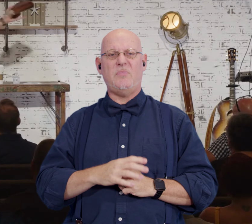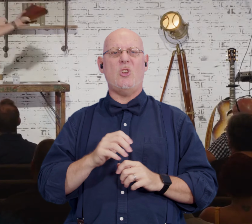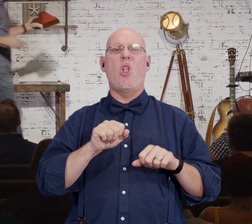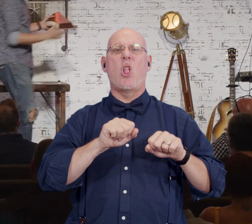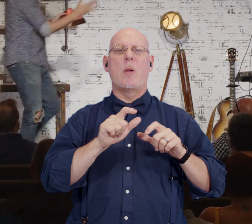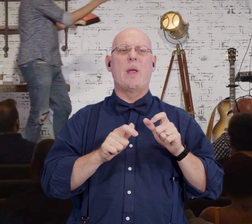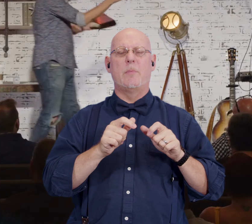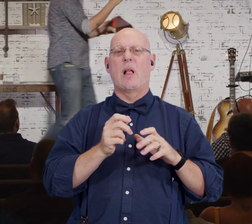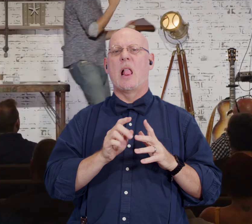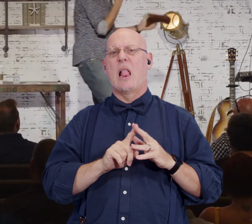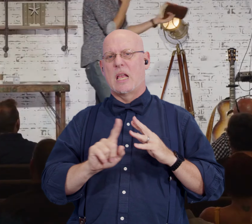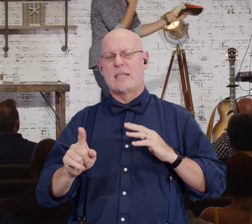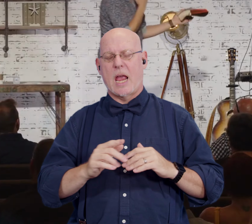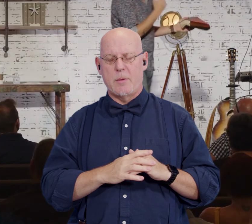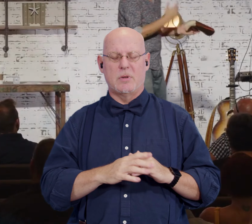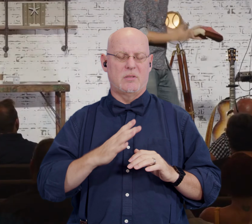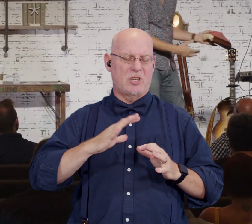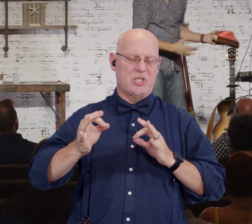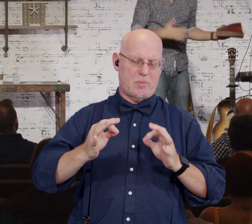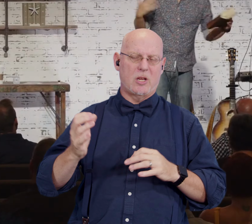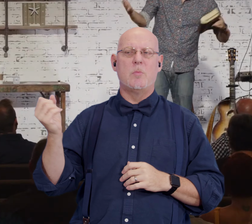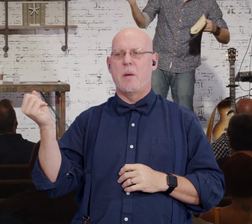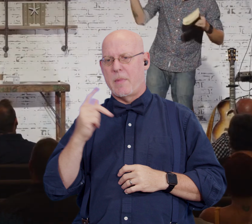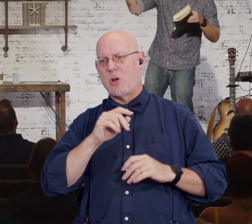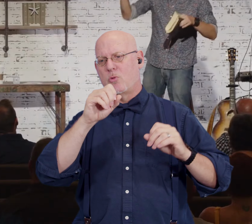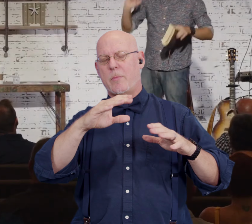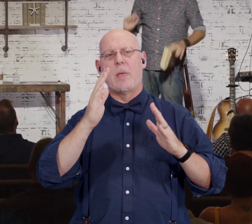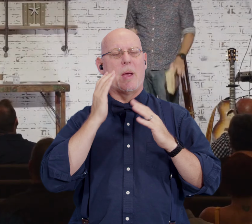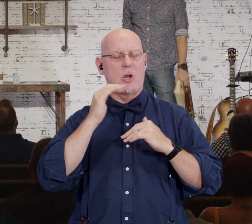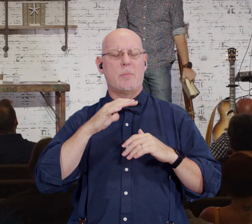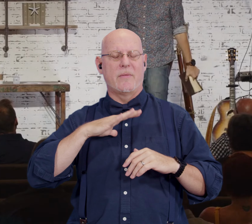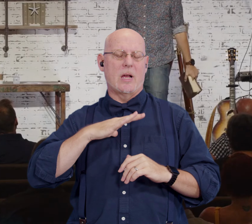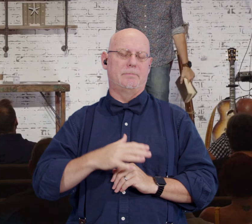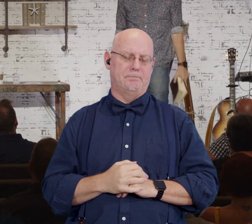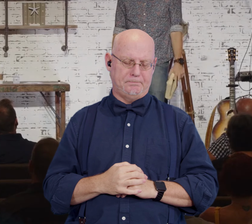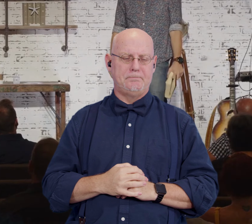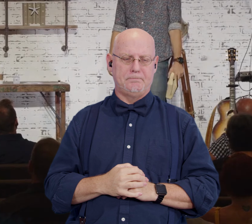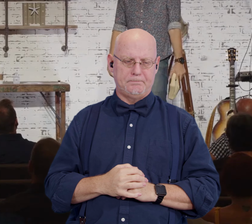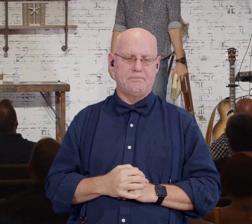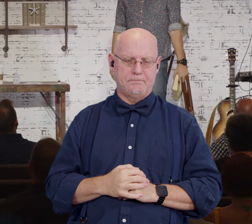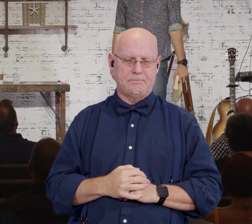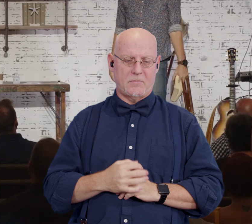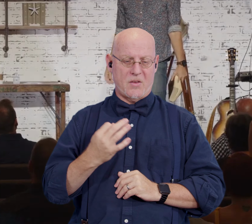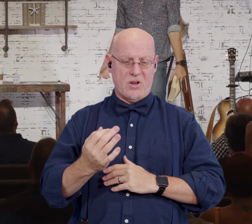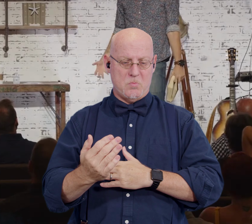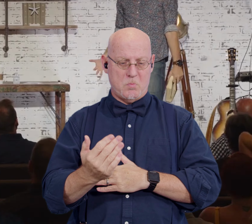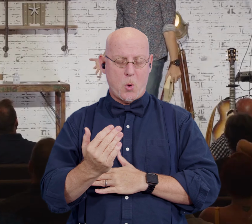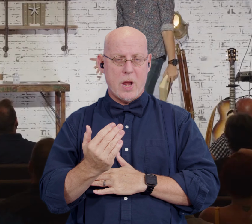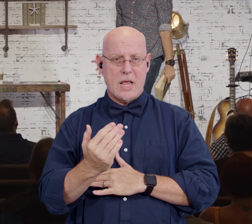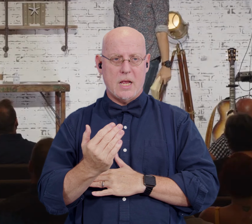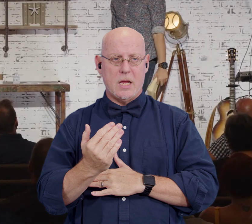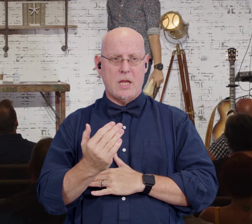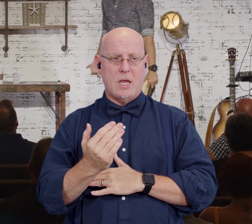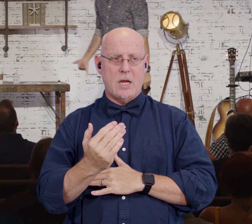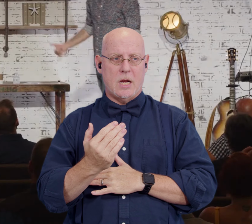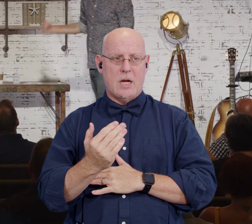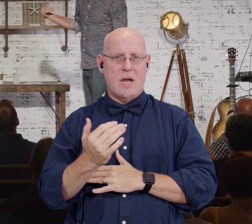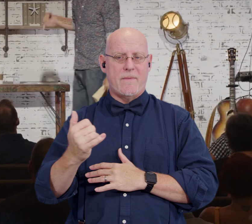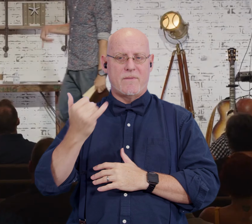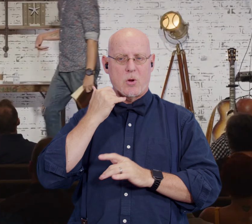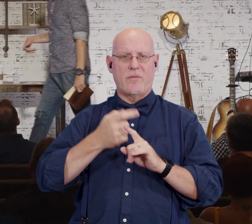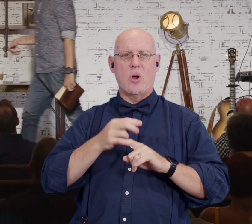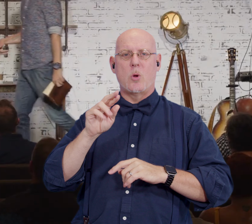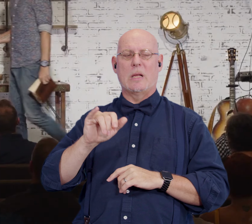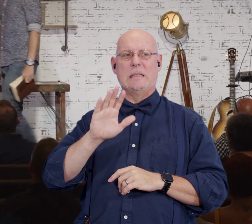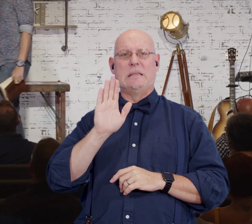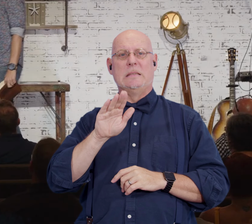so I'm like, it's got to be the lawn people. They let her out, and so that explains it. So just bring her back, drop her in the backyard, she'll be fine. And then Friday morning, I get a